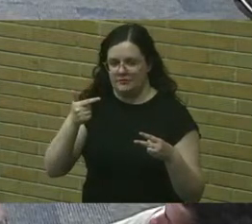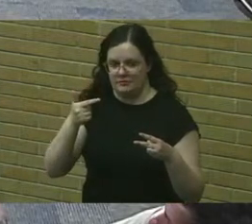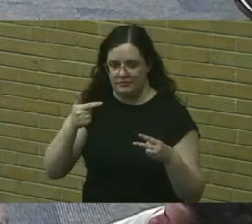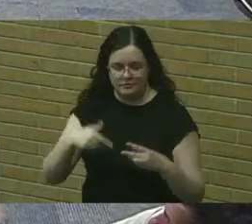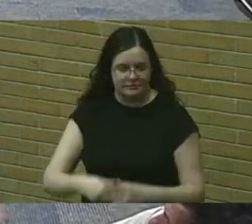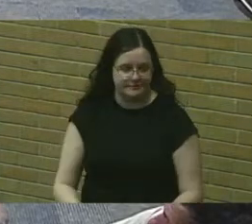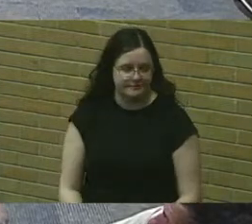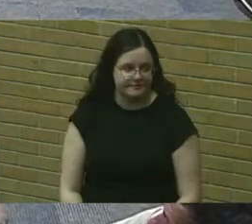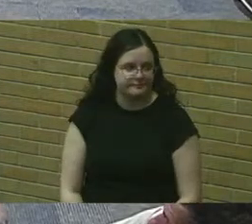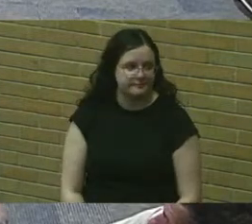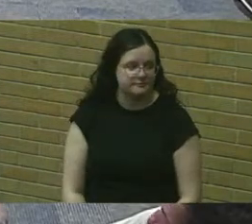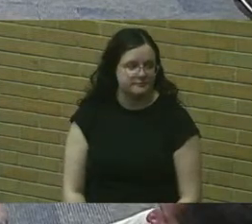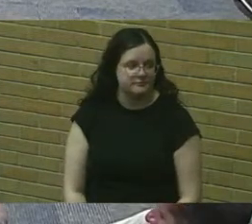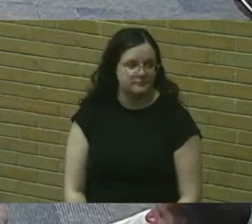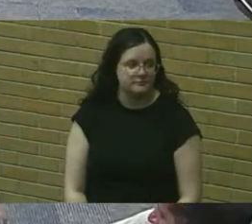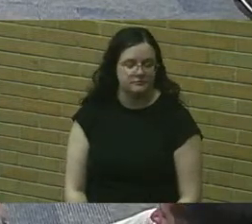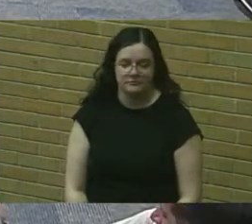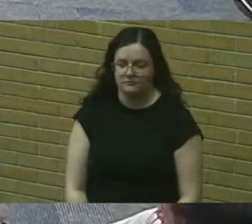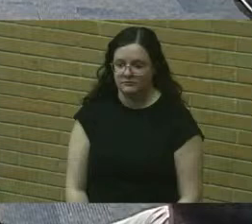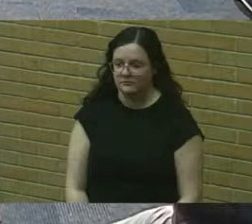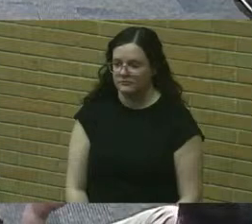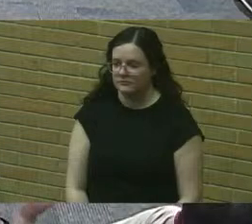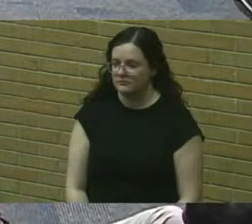Thank you.